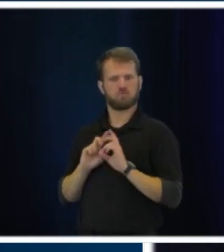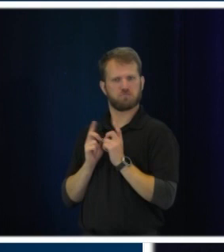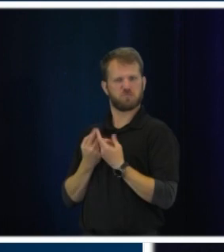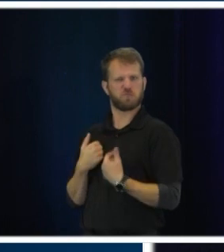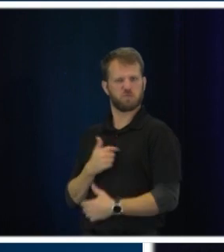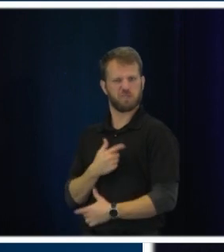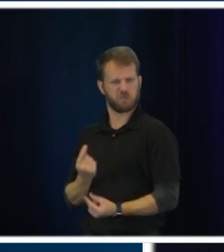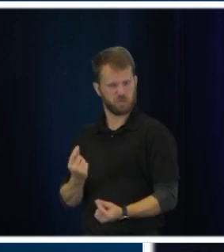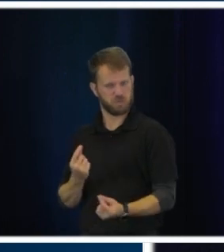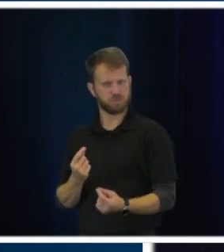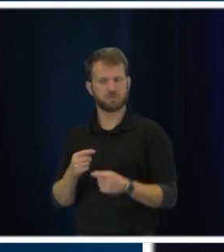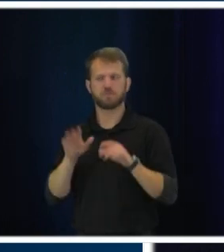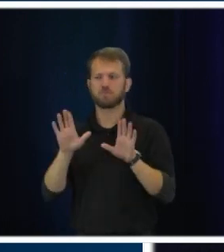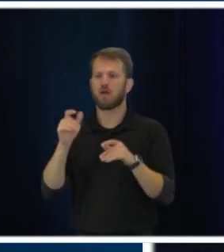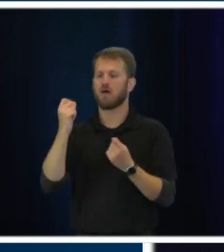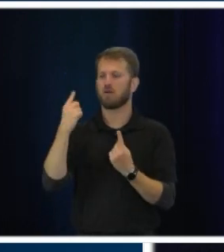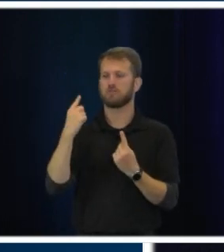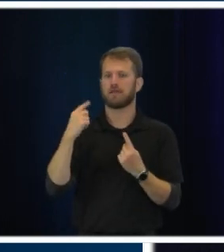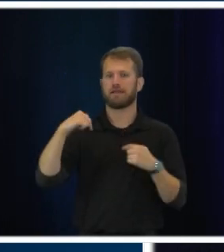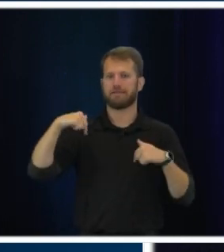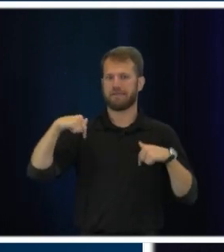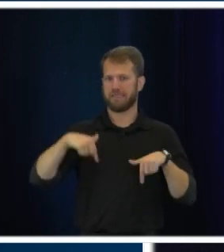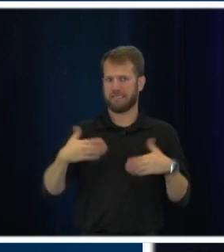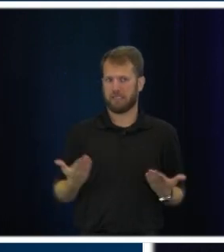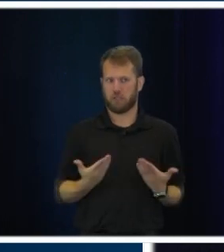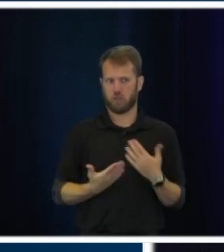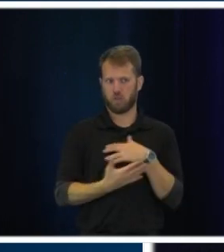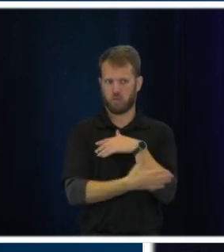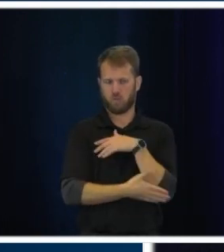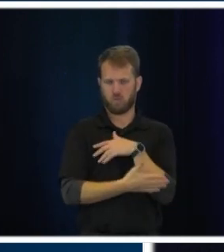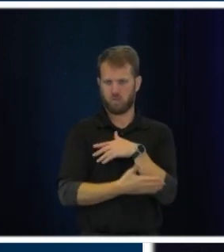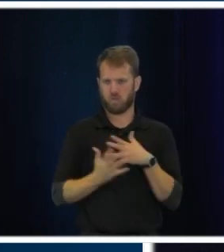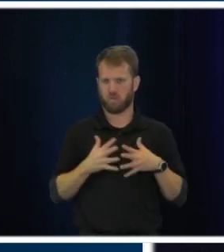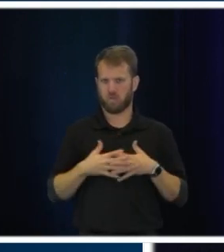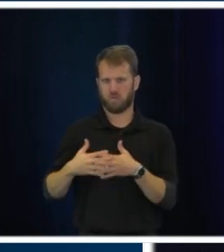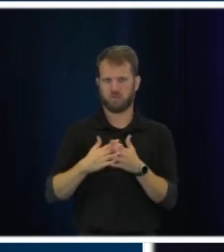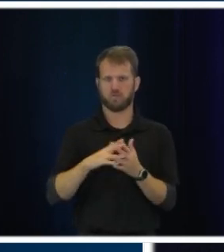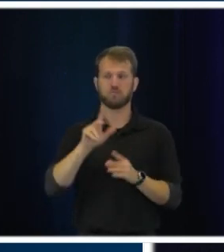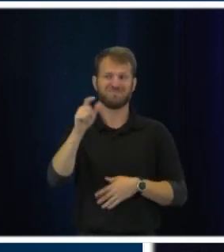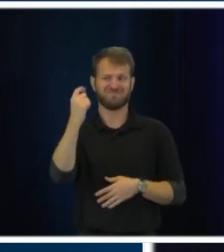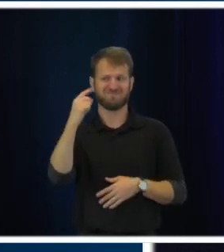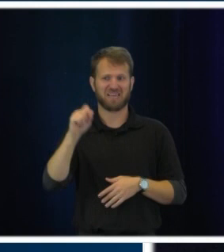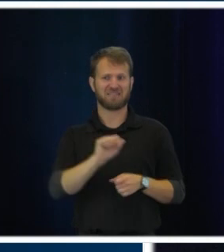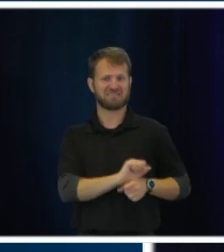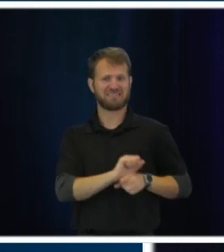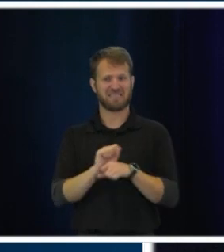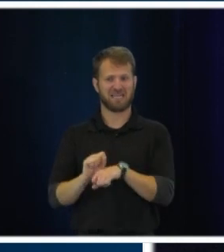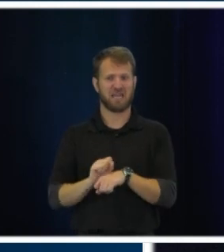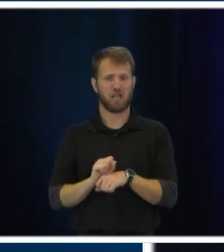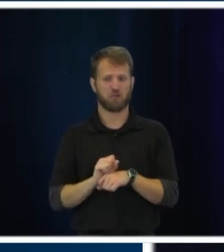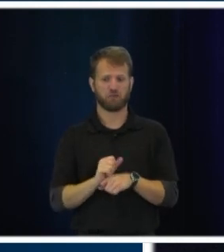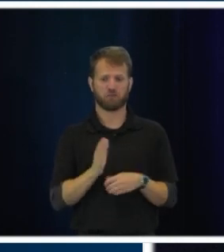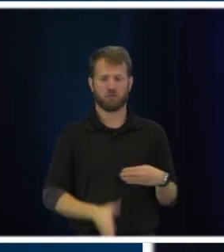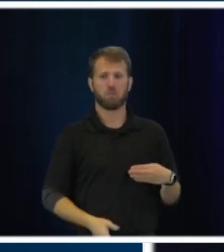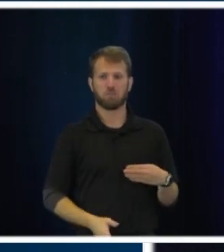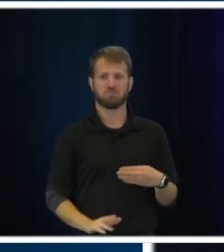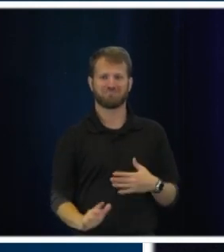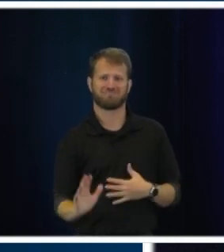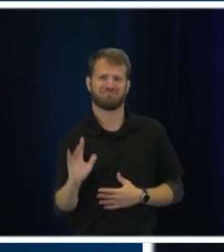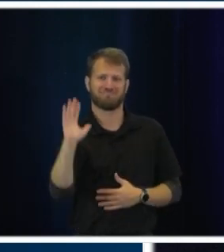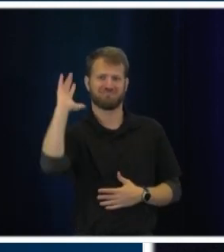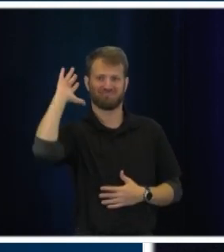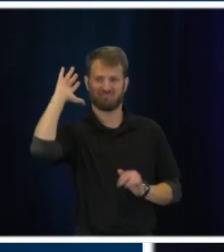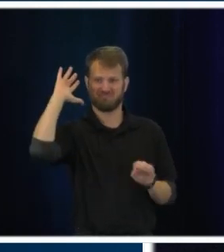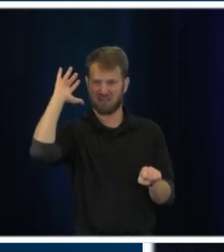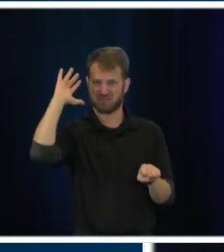we know in this country, despite the fact that slavery ended many, many years ago, is